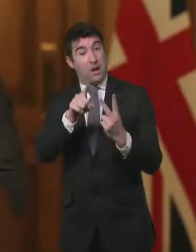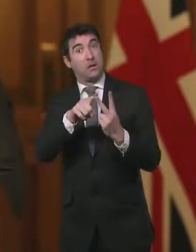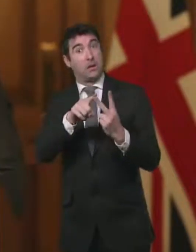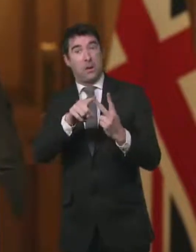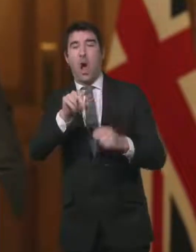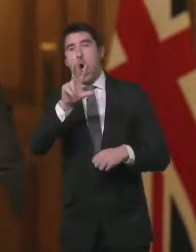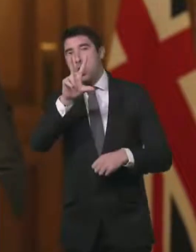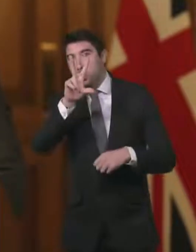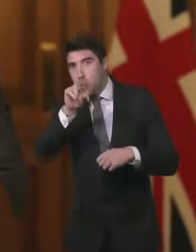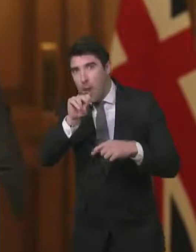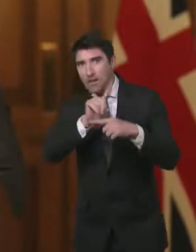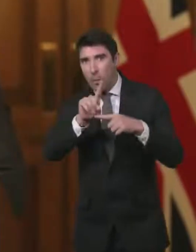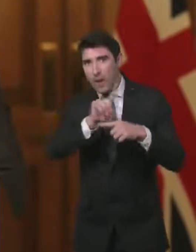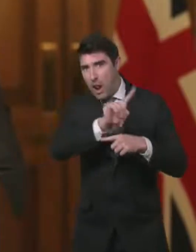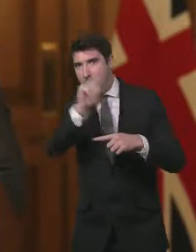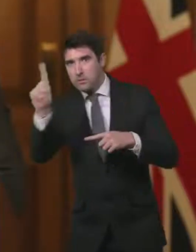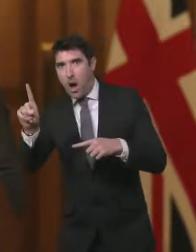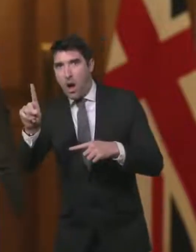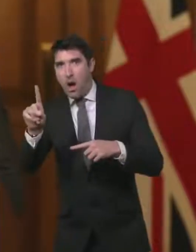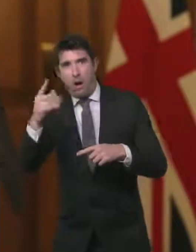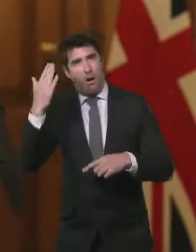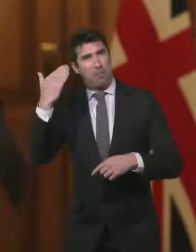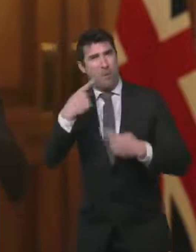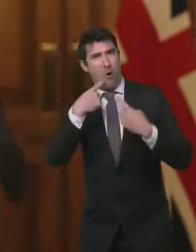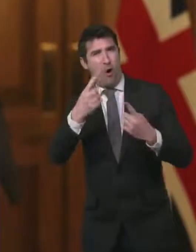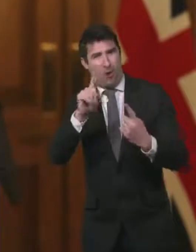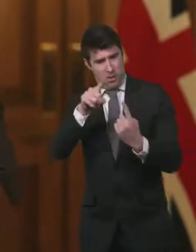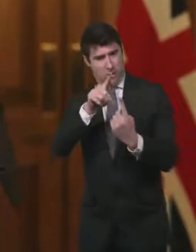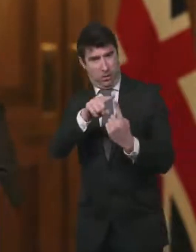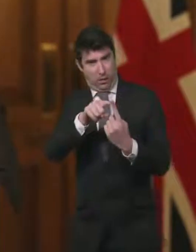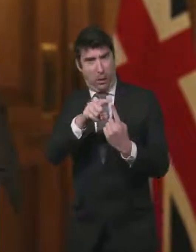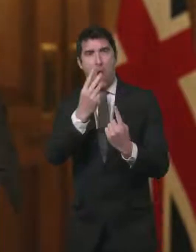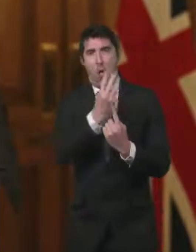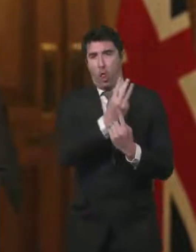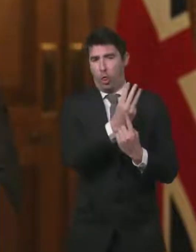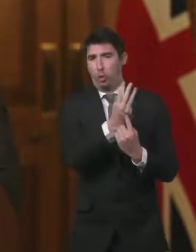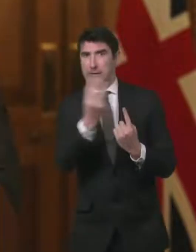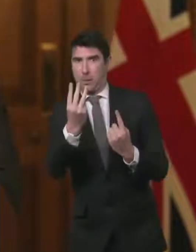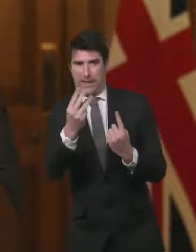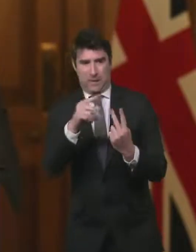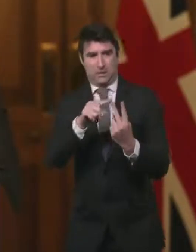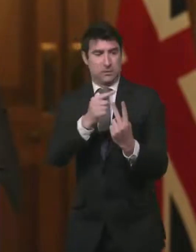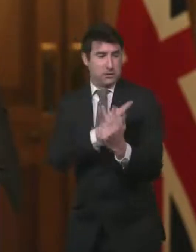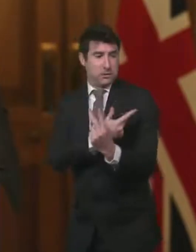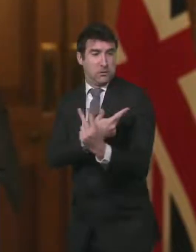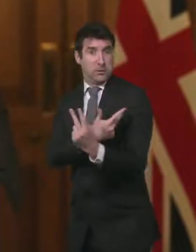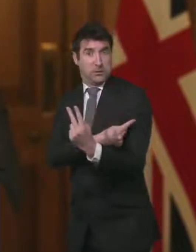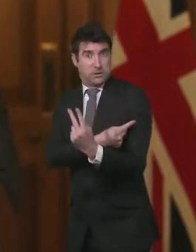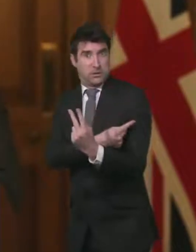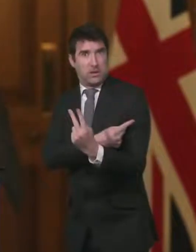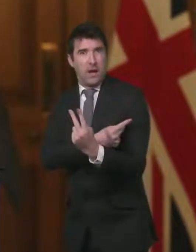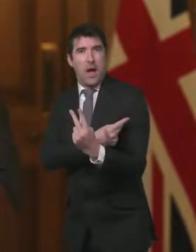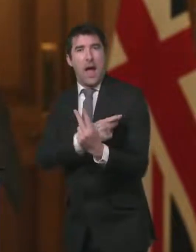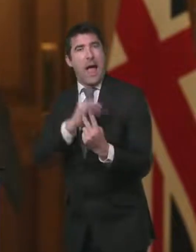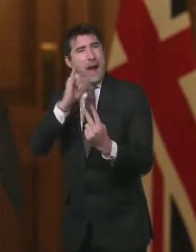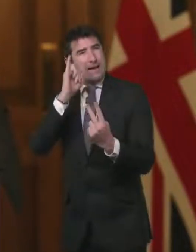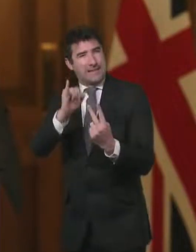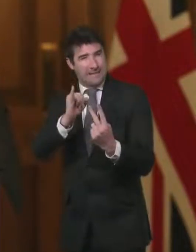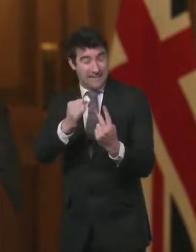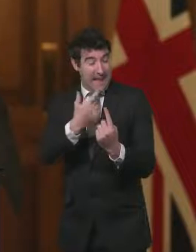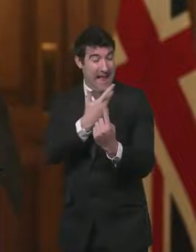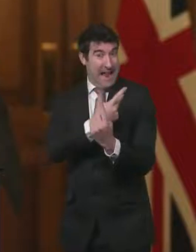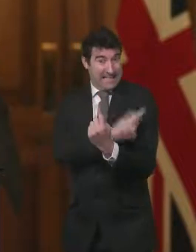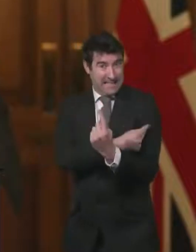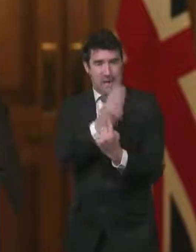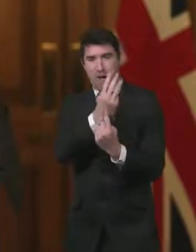is we can vaccinate and protect many more people in the coming weeks. I know